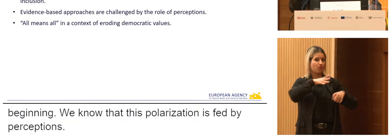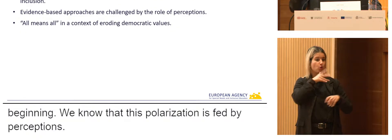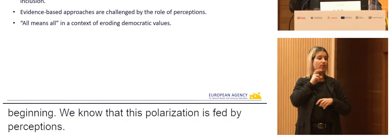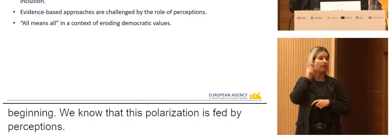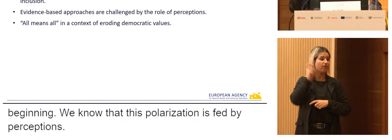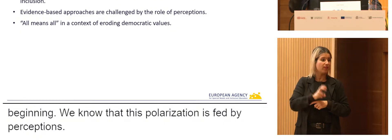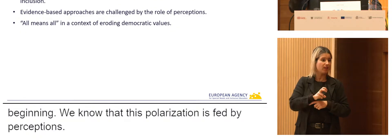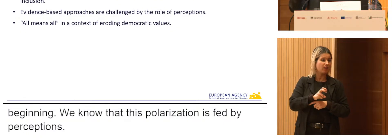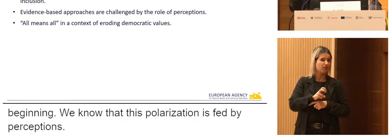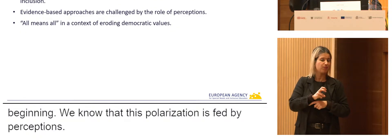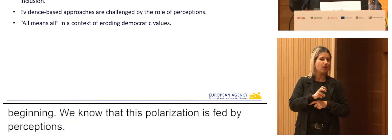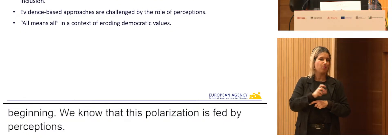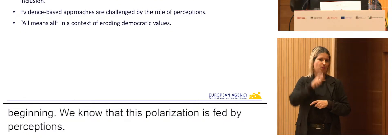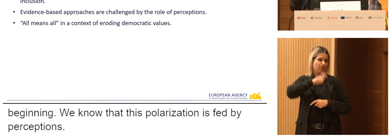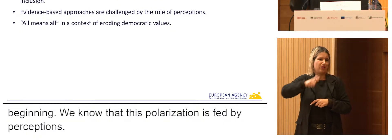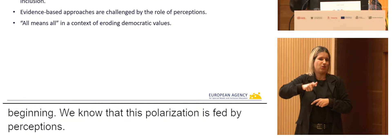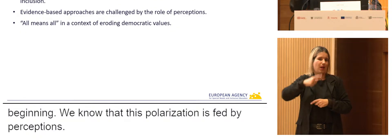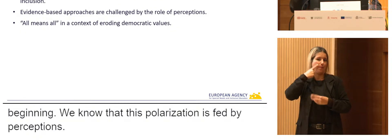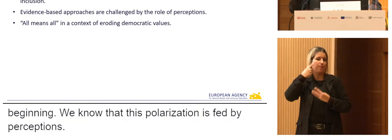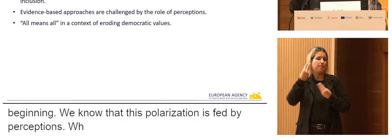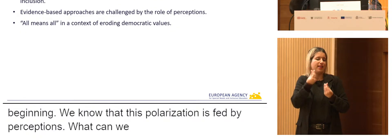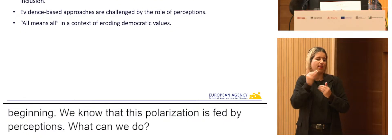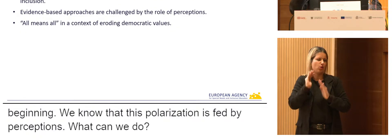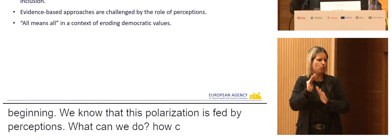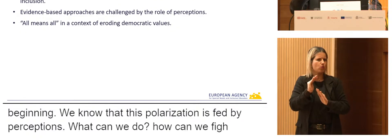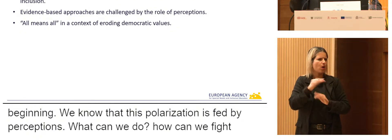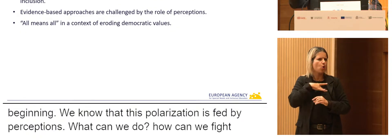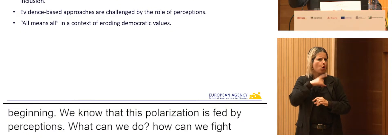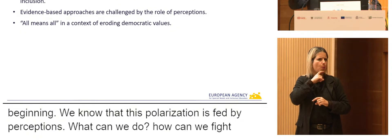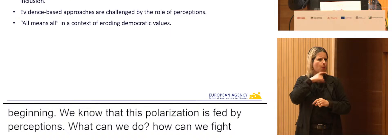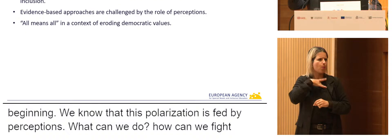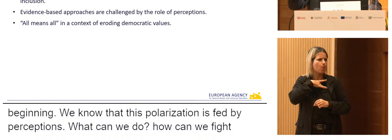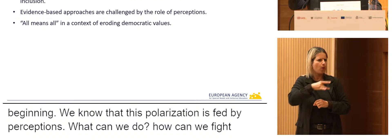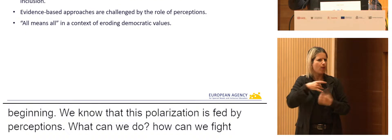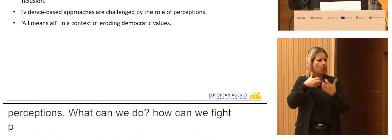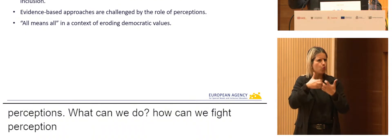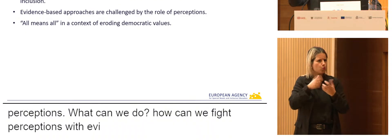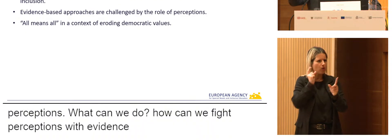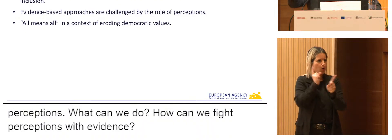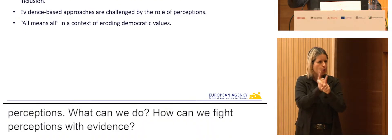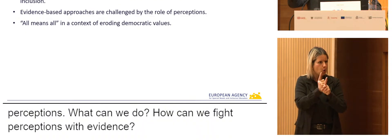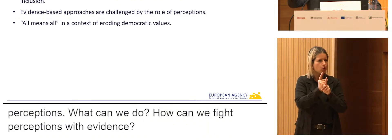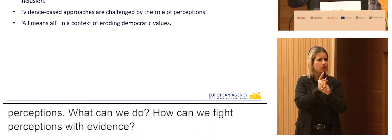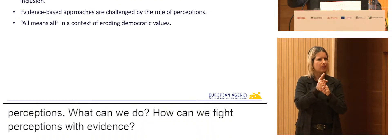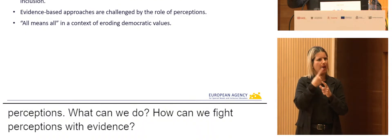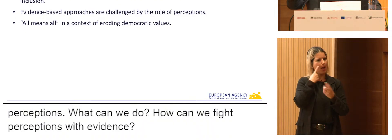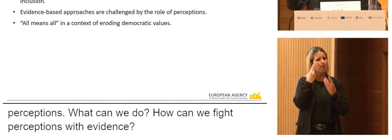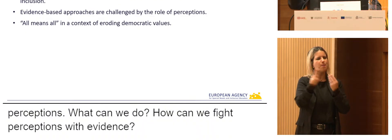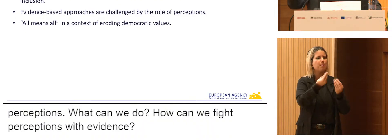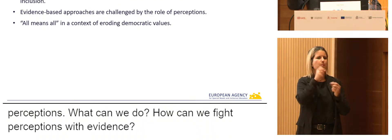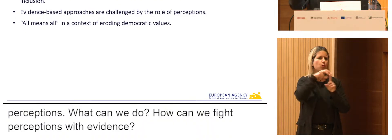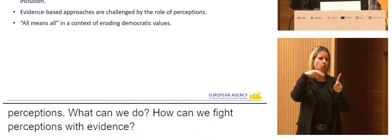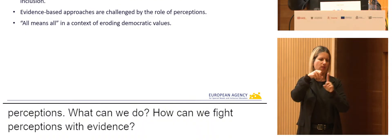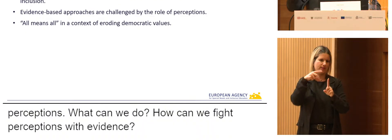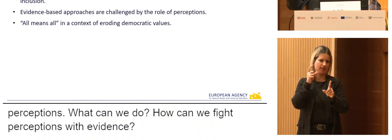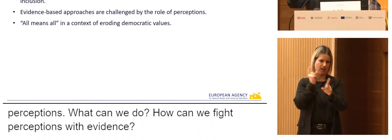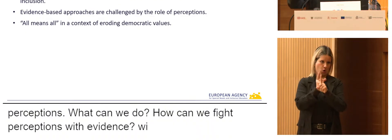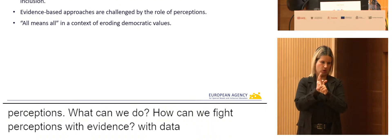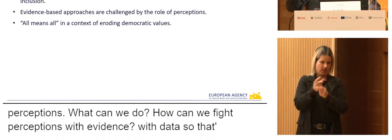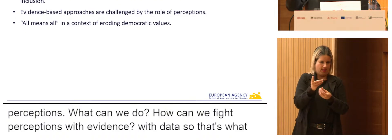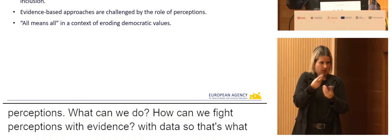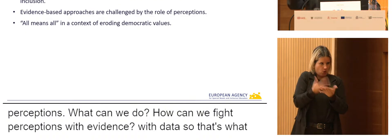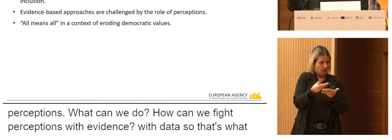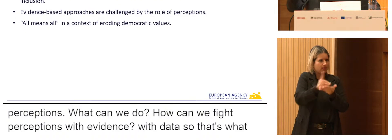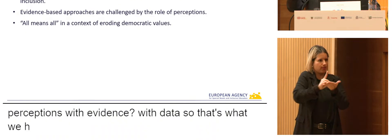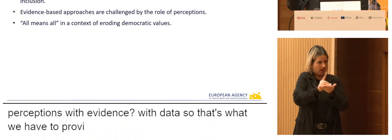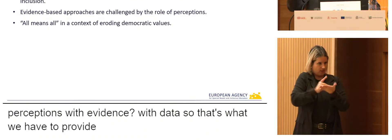we do? How can we fight perceptions? With evidence, with data. So that's what we have to